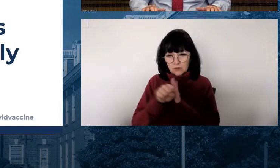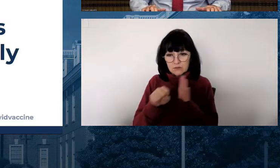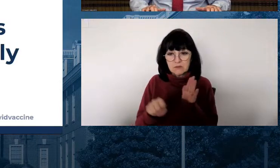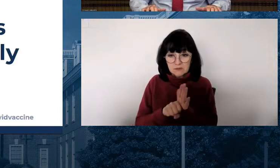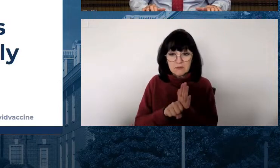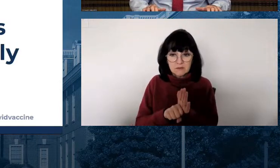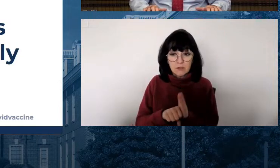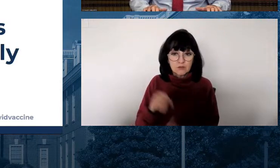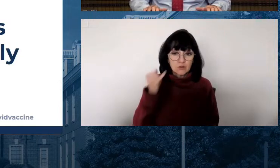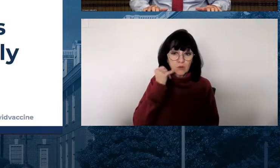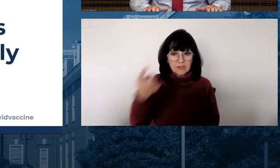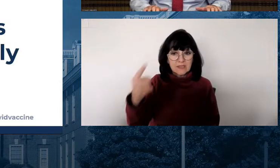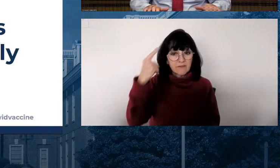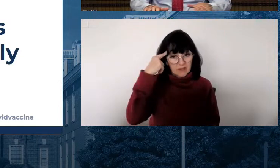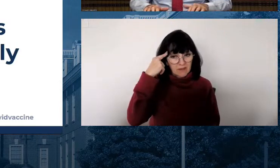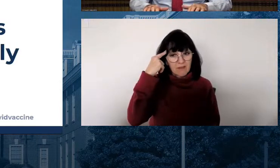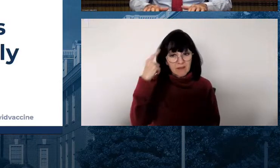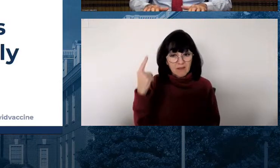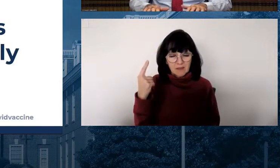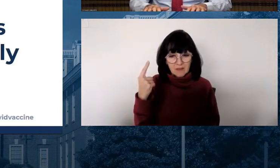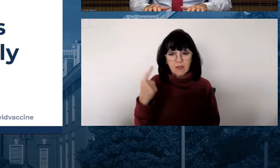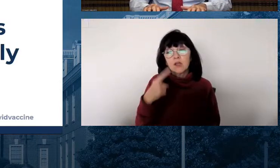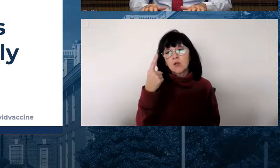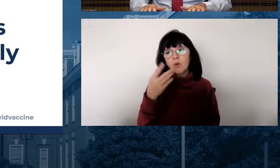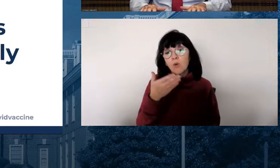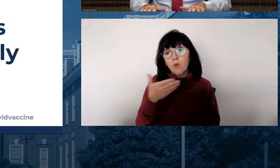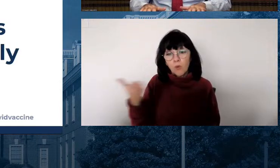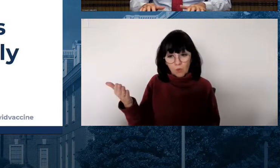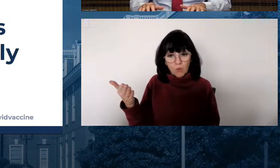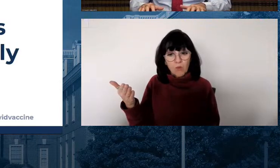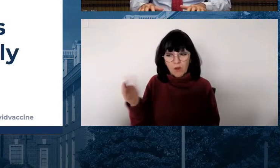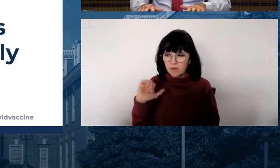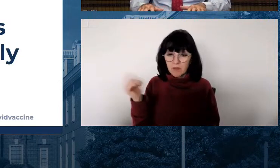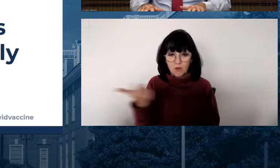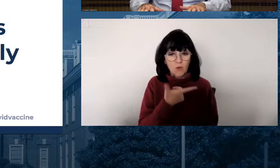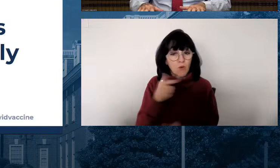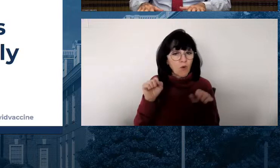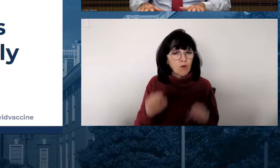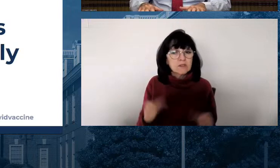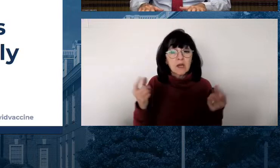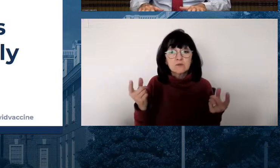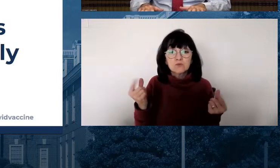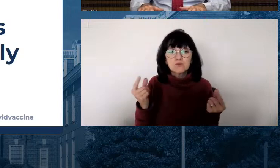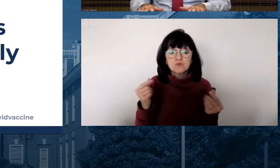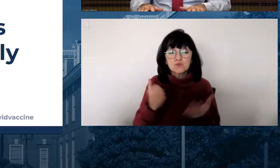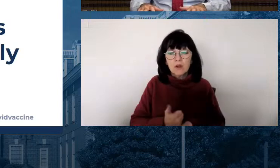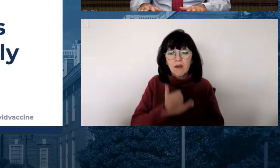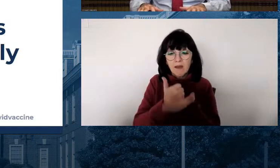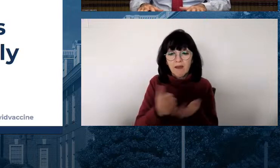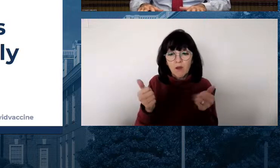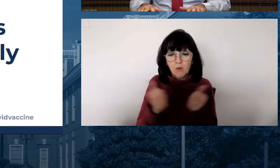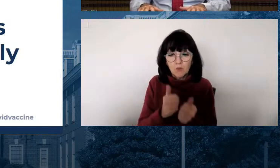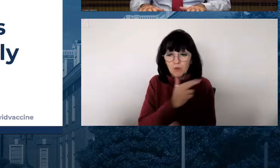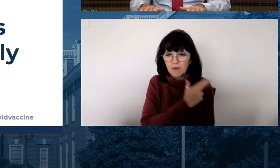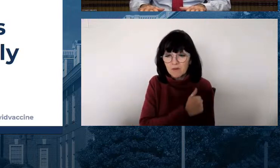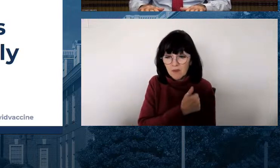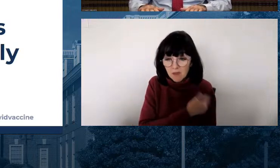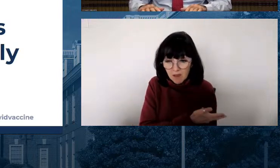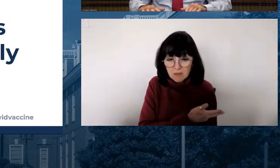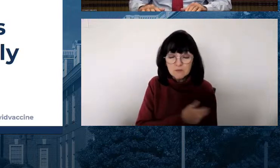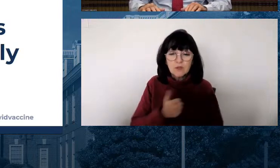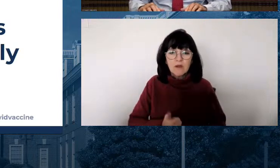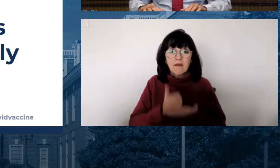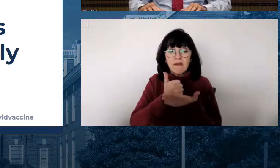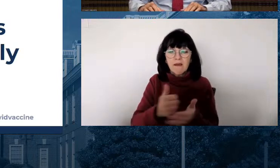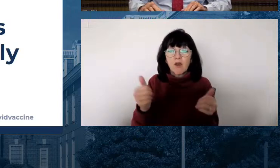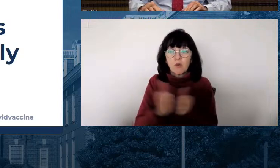a solution, if you think about there's one thing that all of us can do to help with the hospitals, to help with the caregivers,